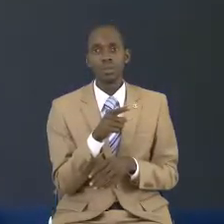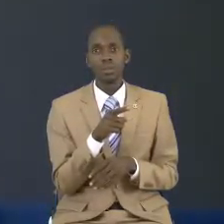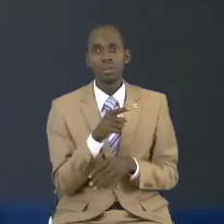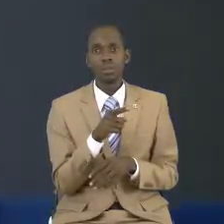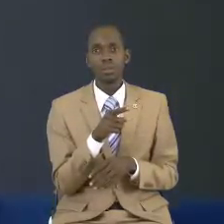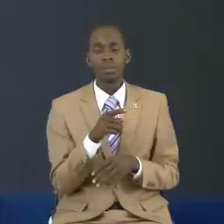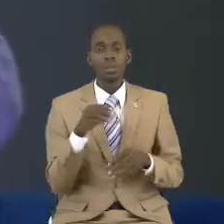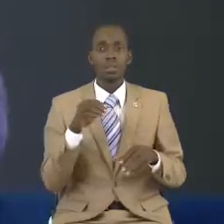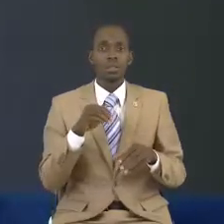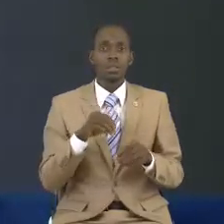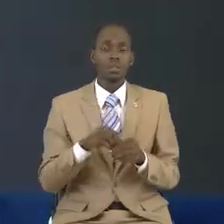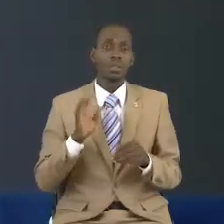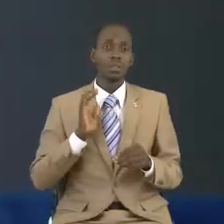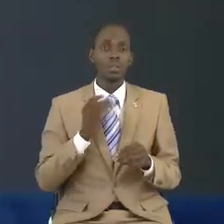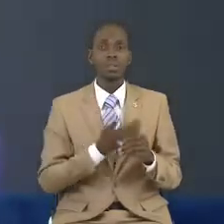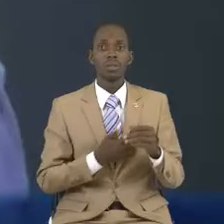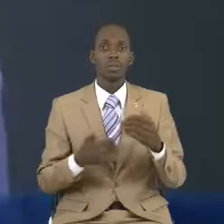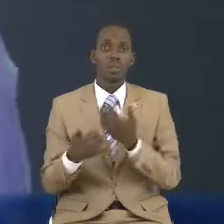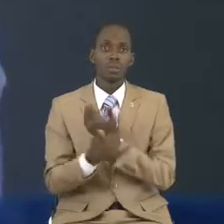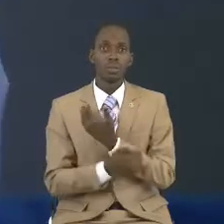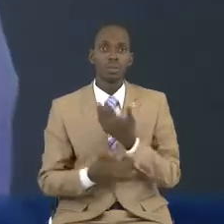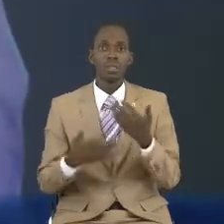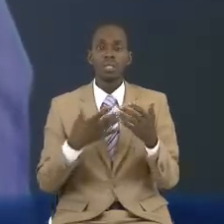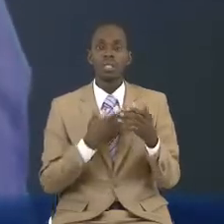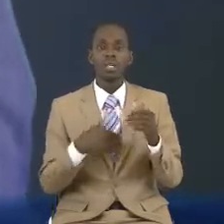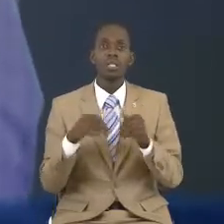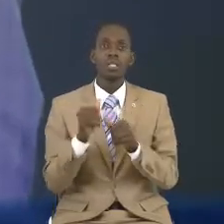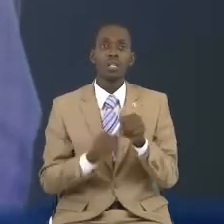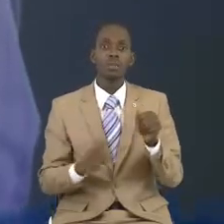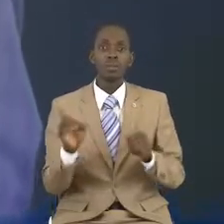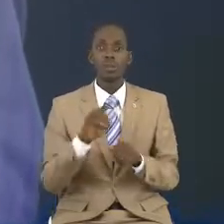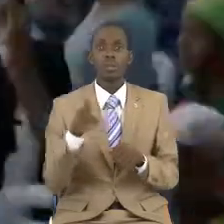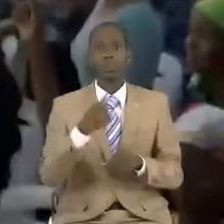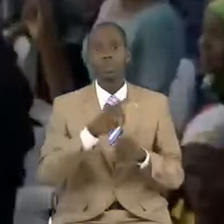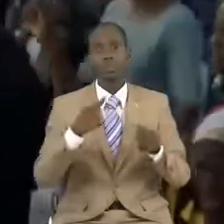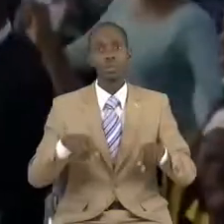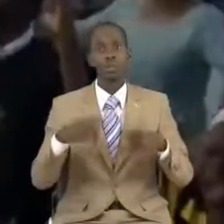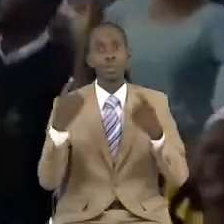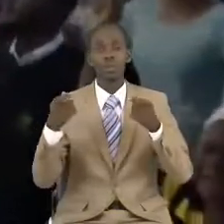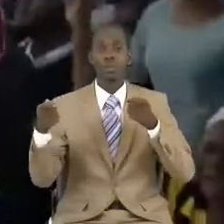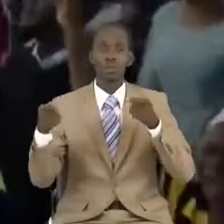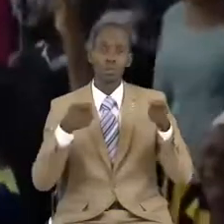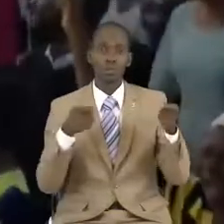our country and everywhere you go dominion